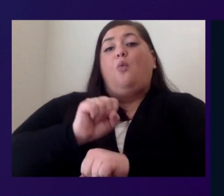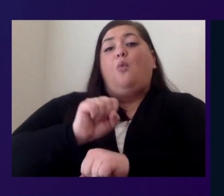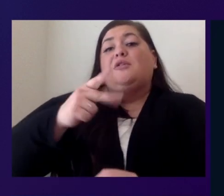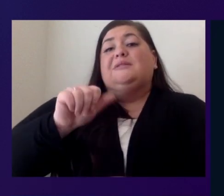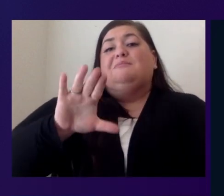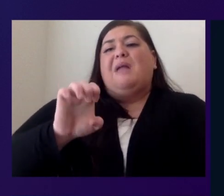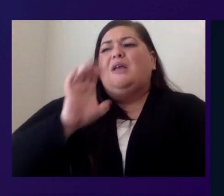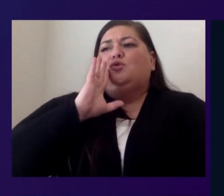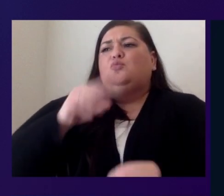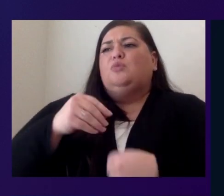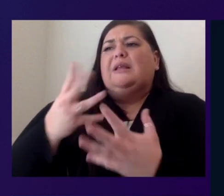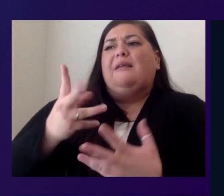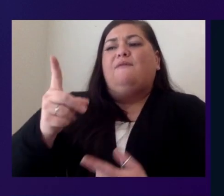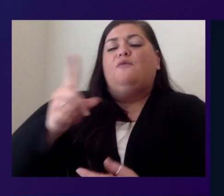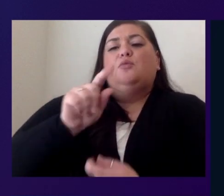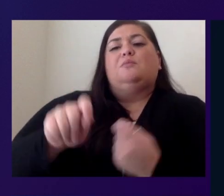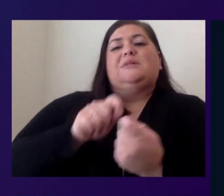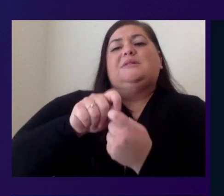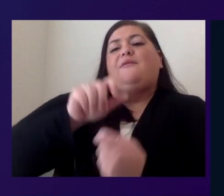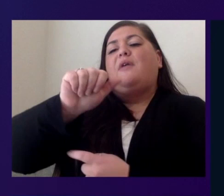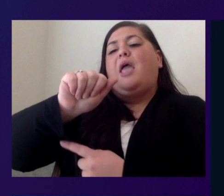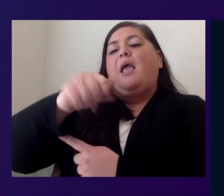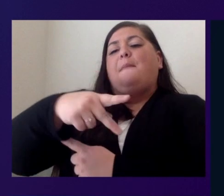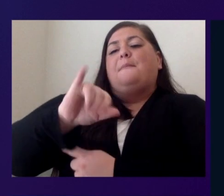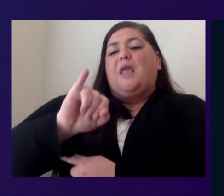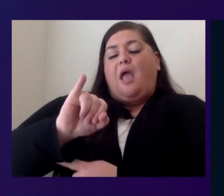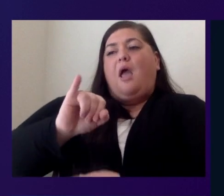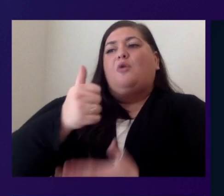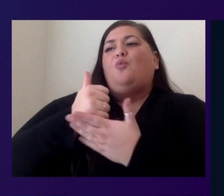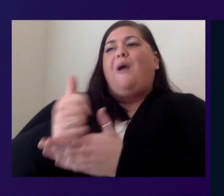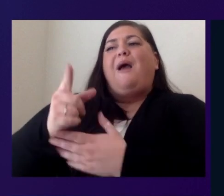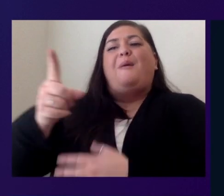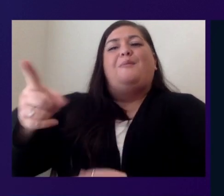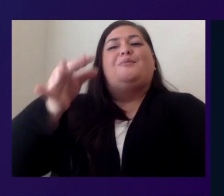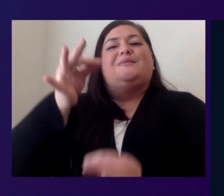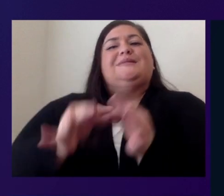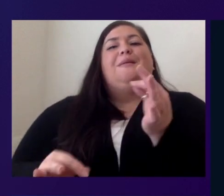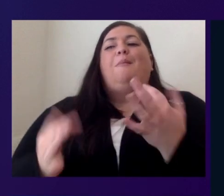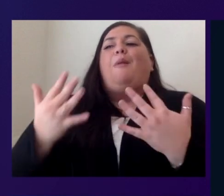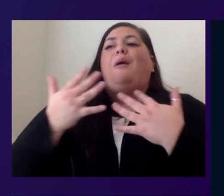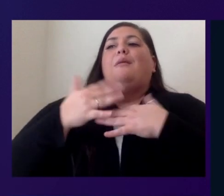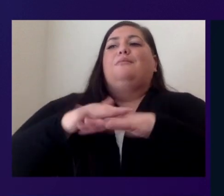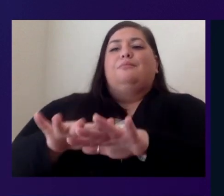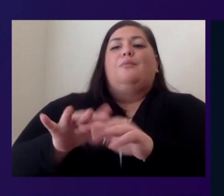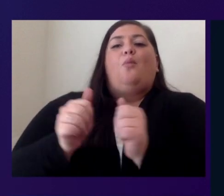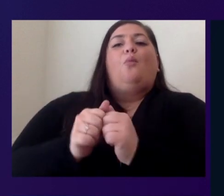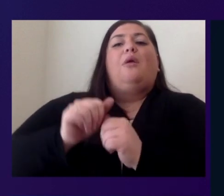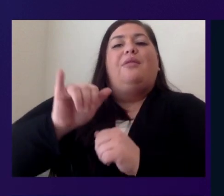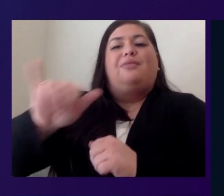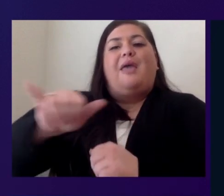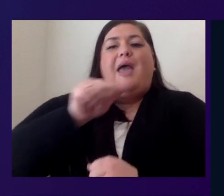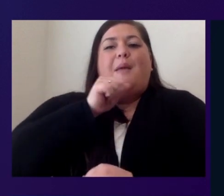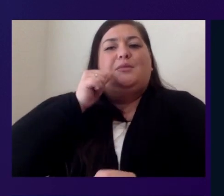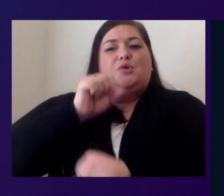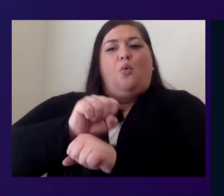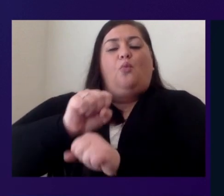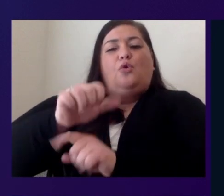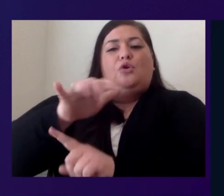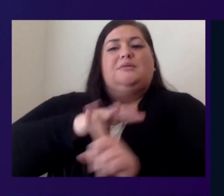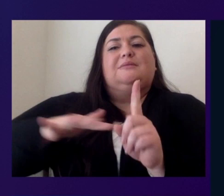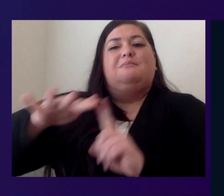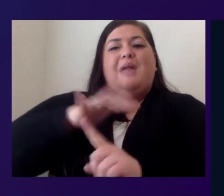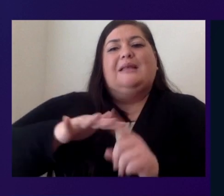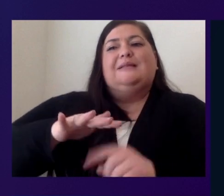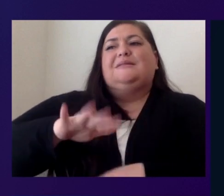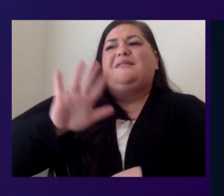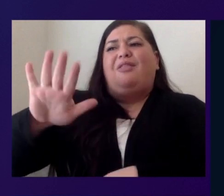a set of API that help you to integrate with Amazon Workspaces infrastructure. So you can